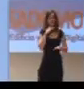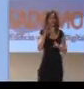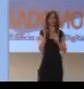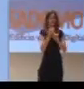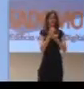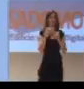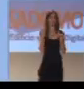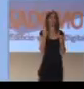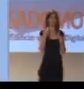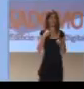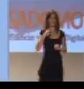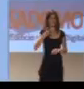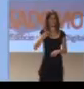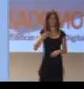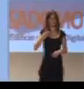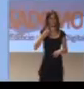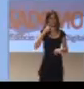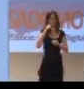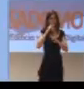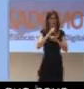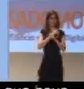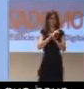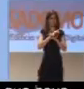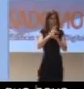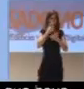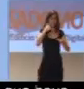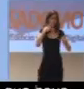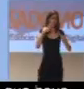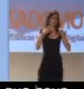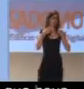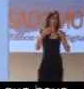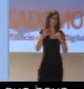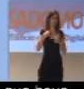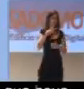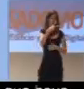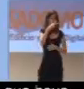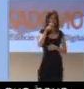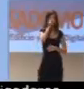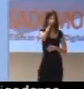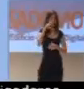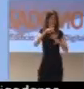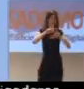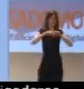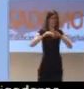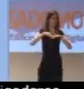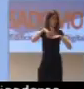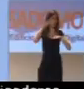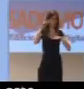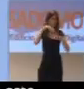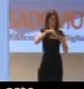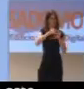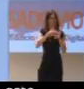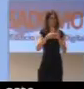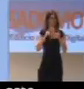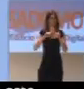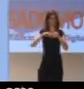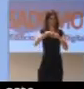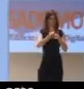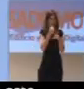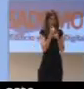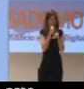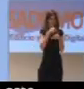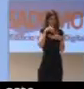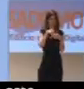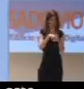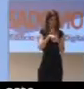many articles, and I'd like to underline the value of the fact that more than 200 researchers have participated in this